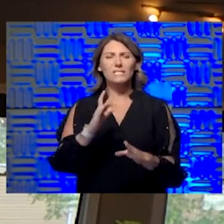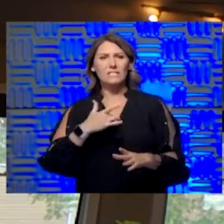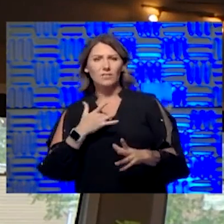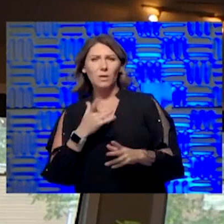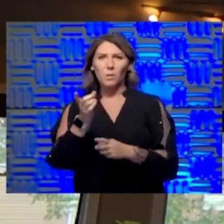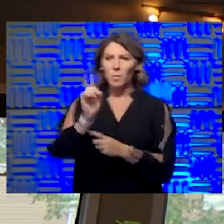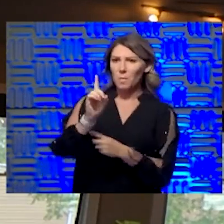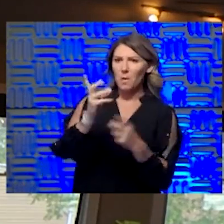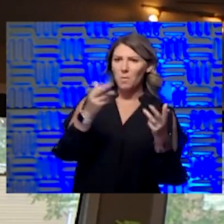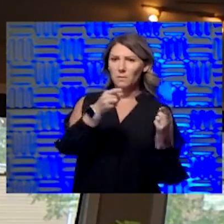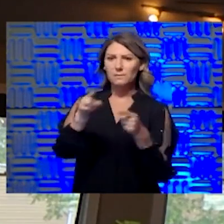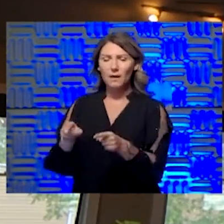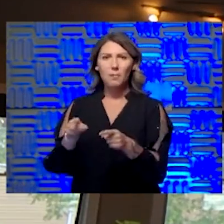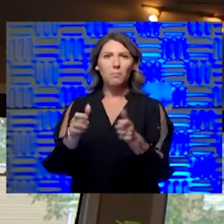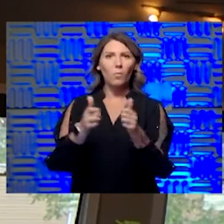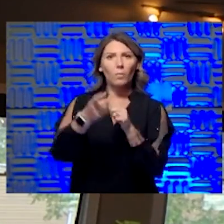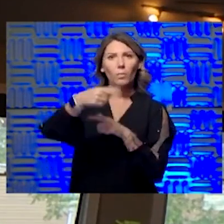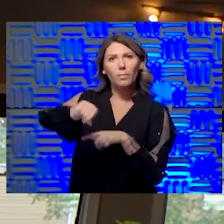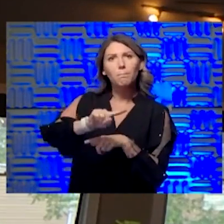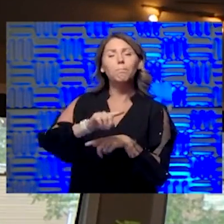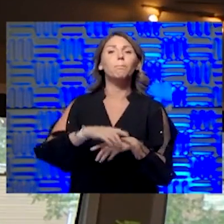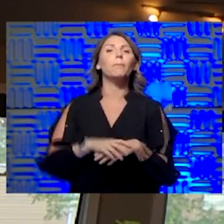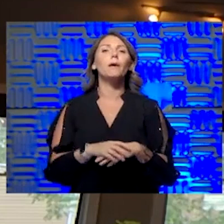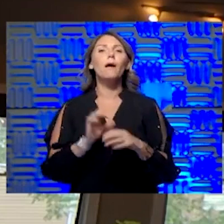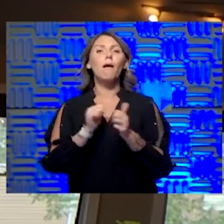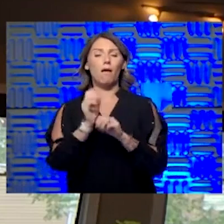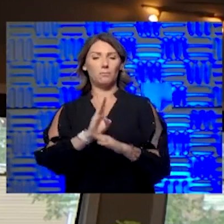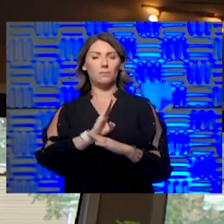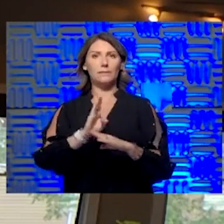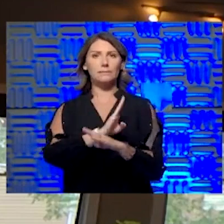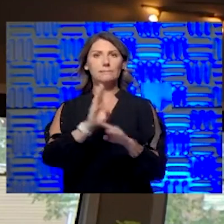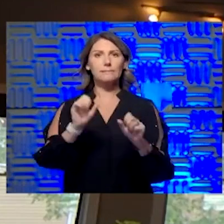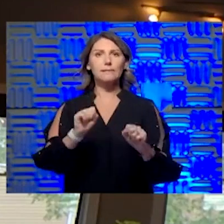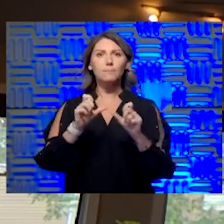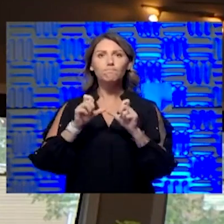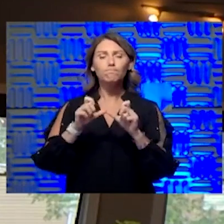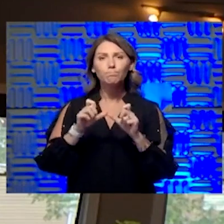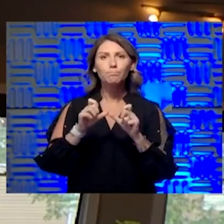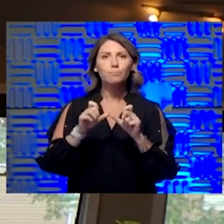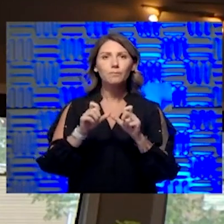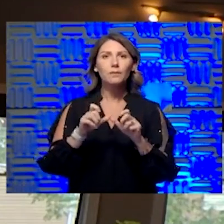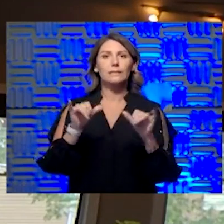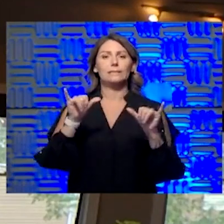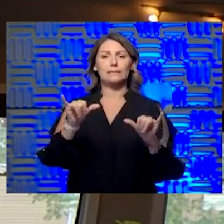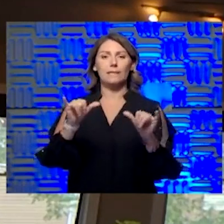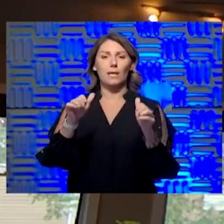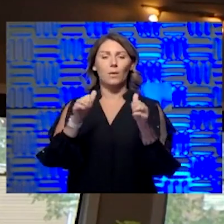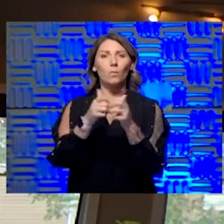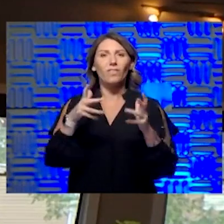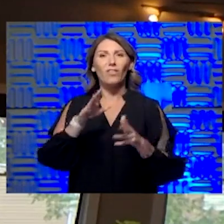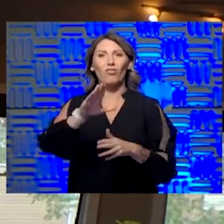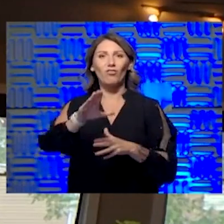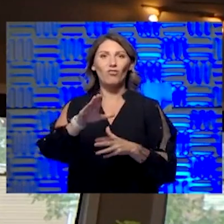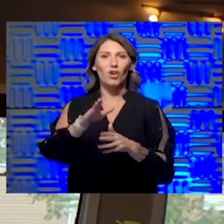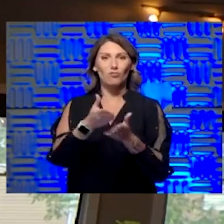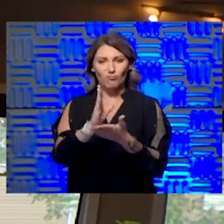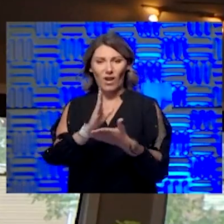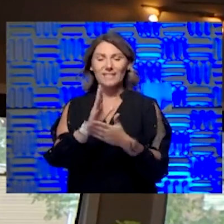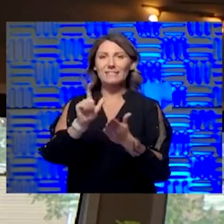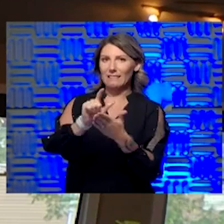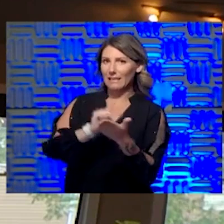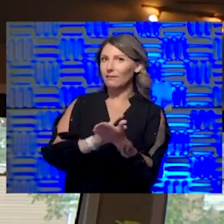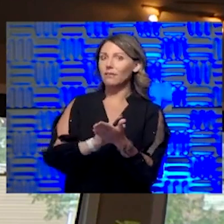and be on Zoom with one another in the very first phases of this, does that really make any sense at all? And I think that we've got to all think